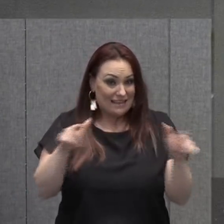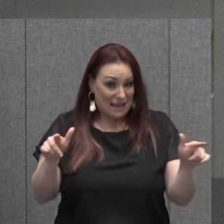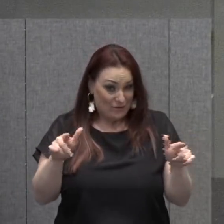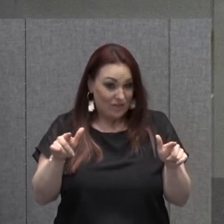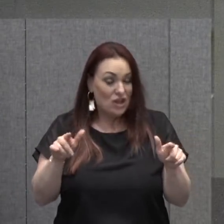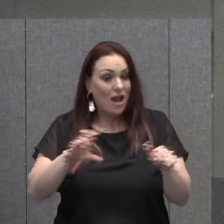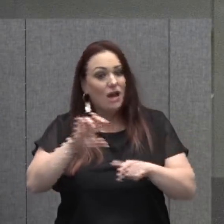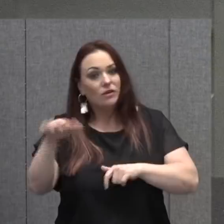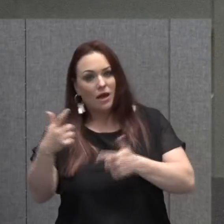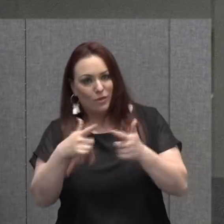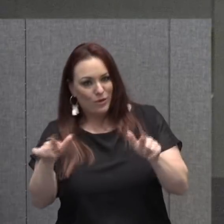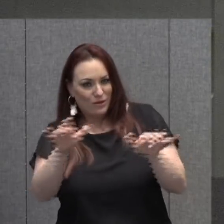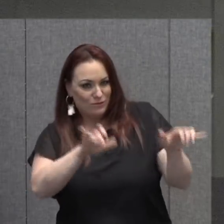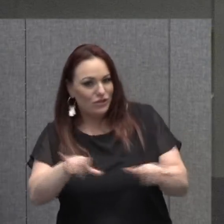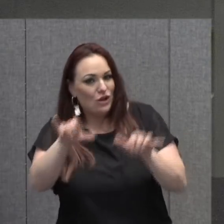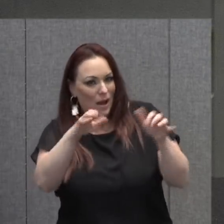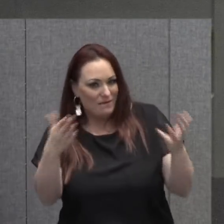here.